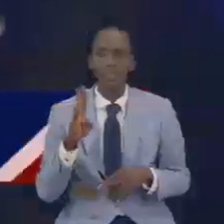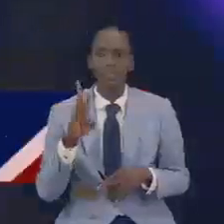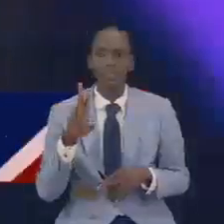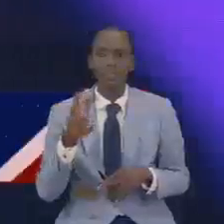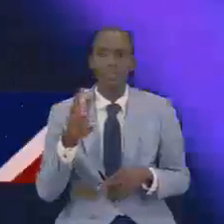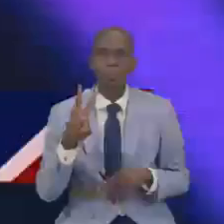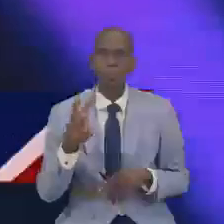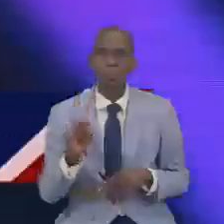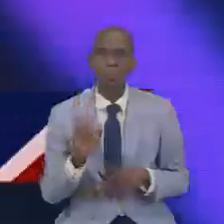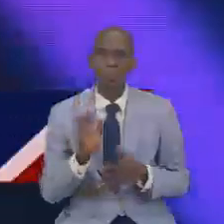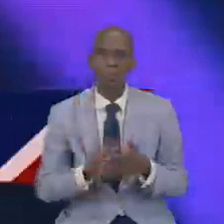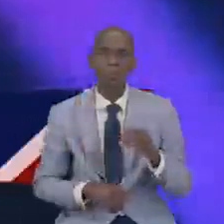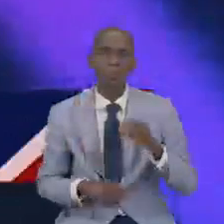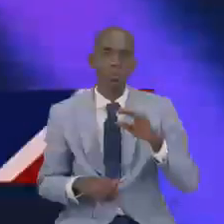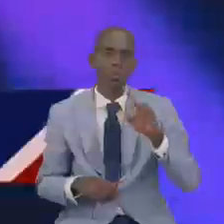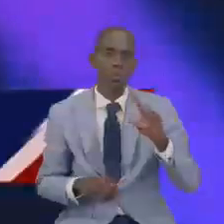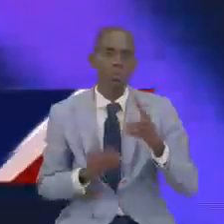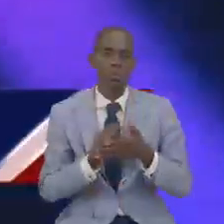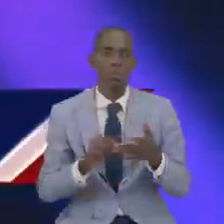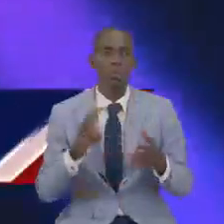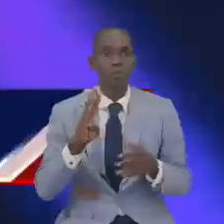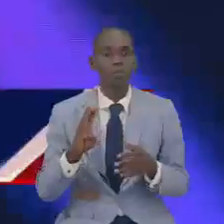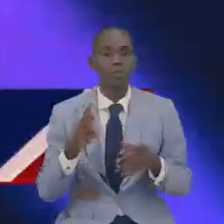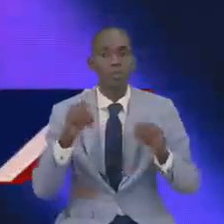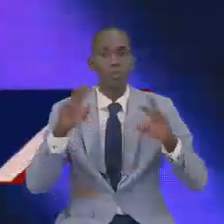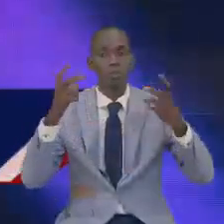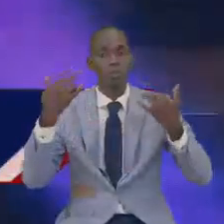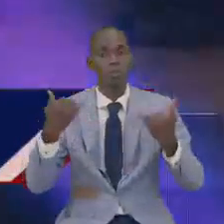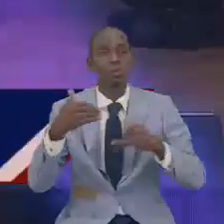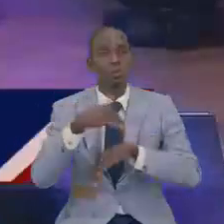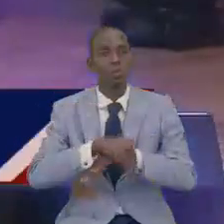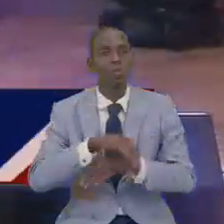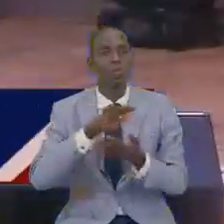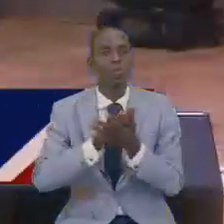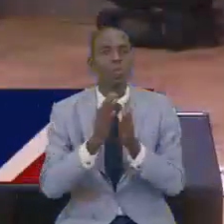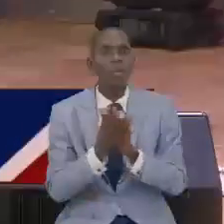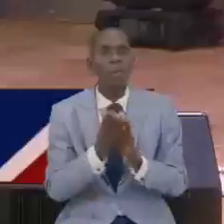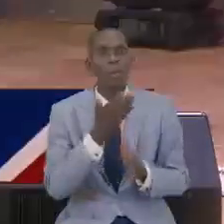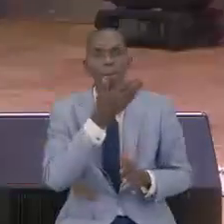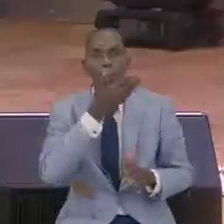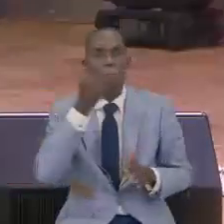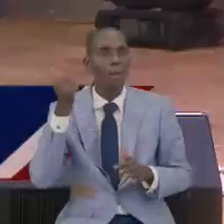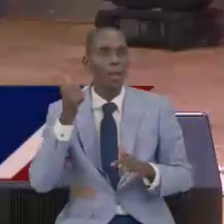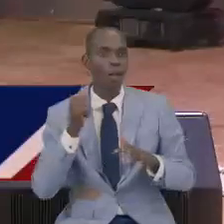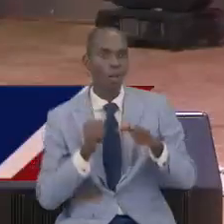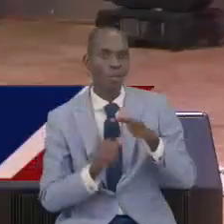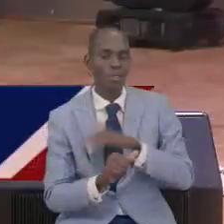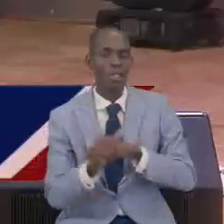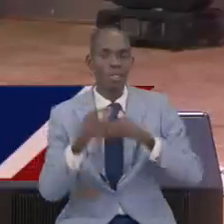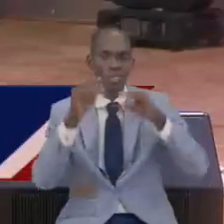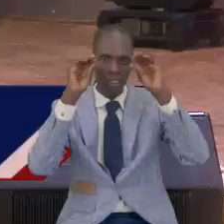is because of the topic we have tonight, becoming better under the